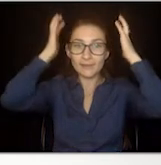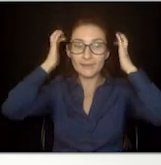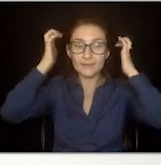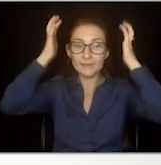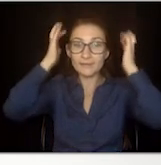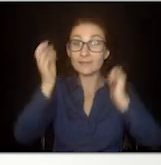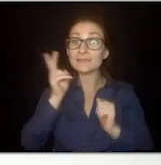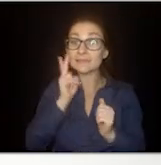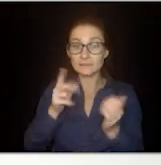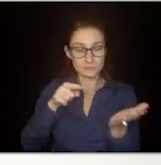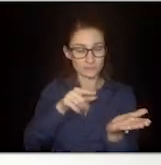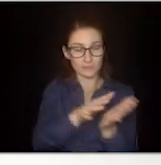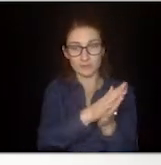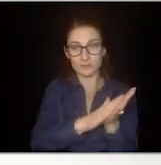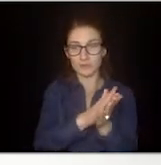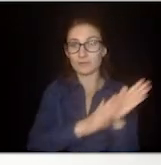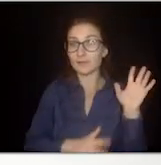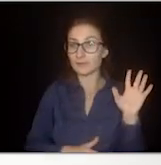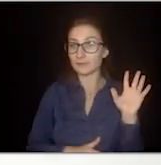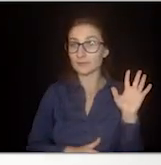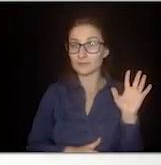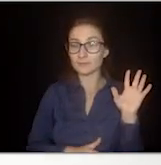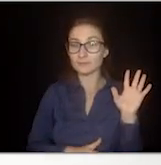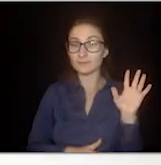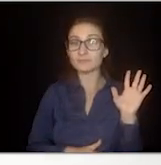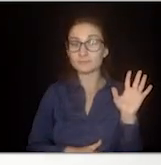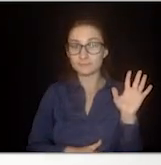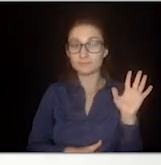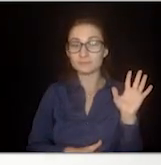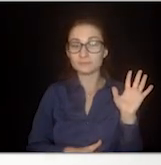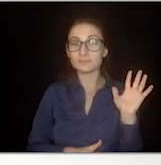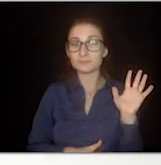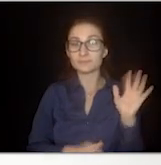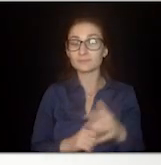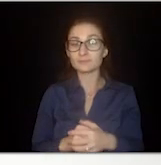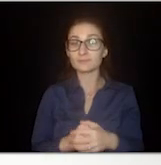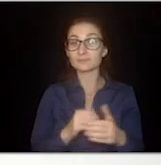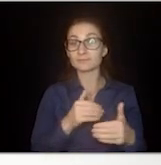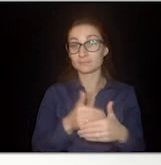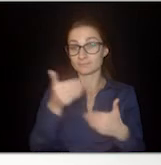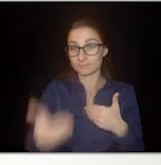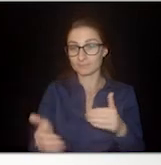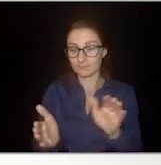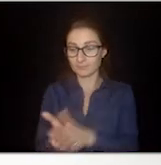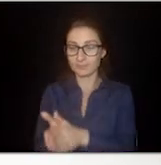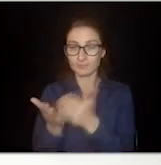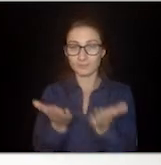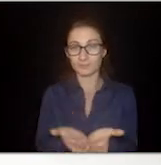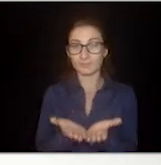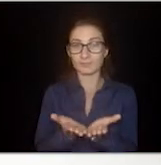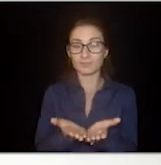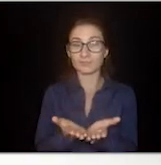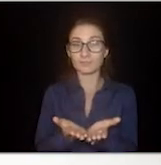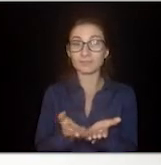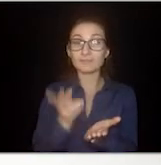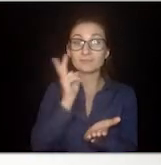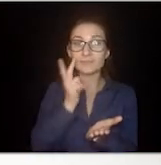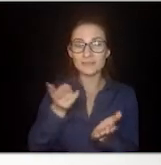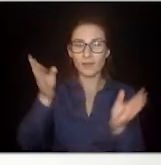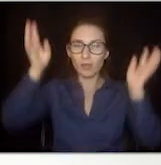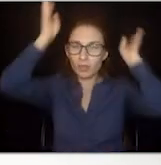hand and the photograph of a child's open palm on the page. As Ms. Prey reads page 3 about Freddie's wild